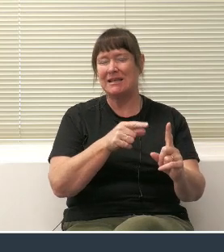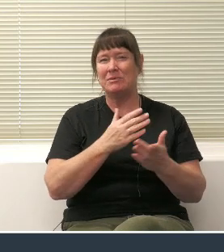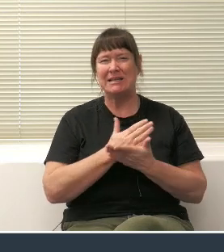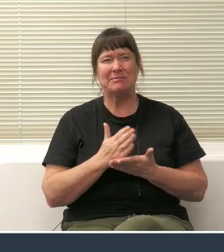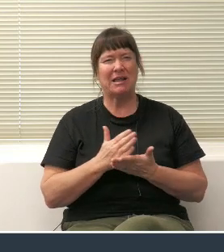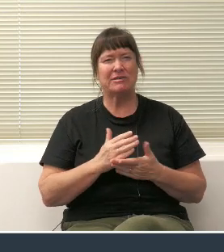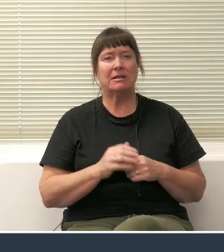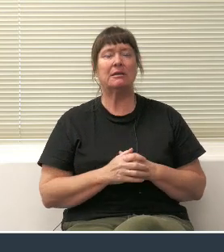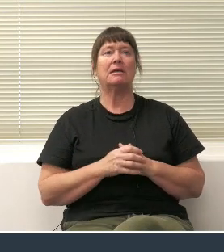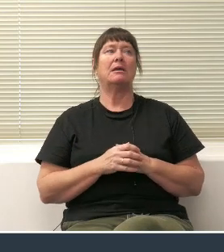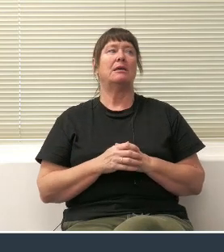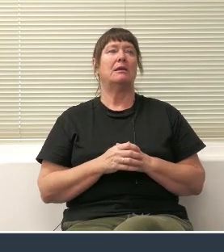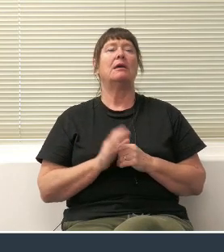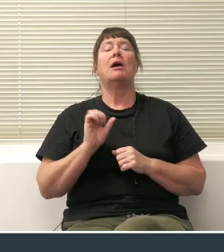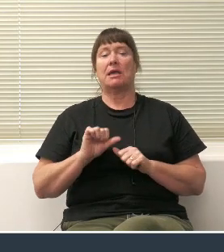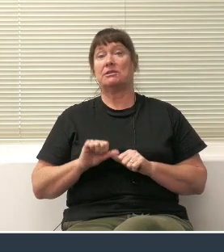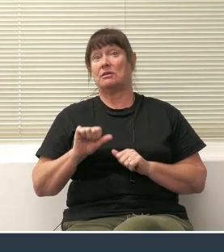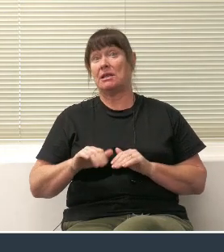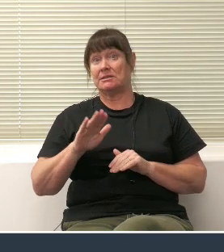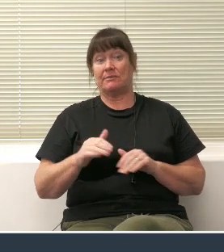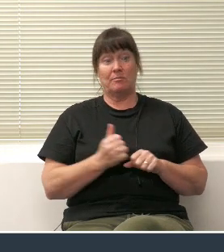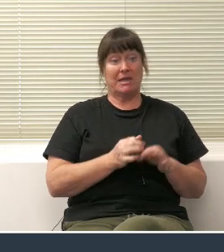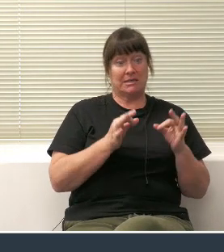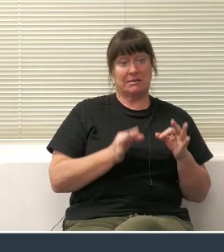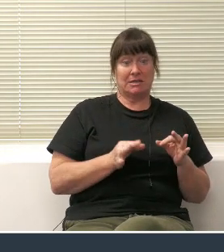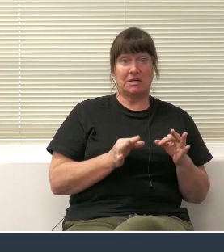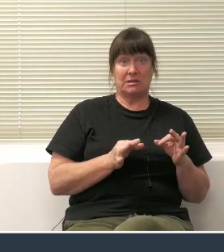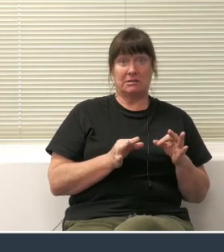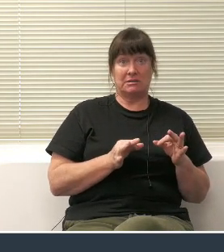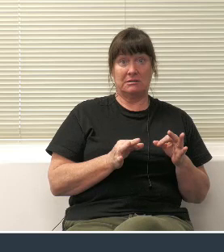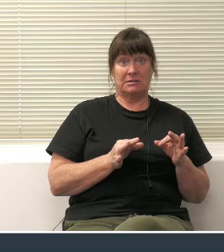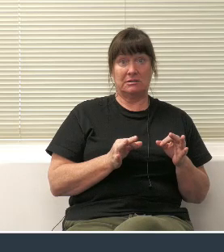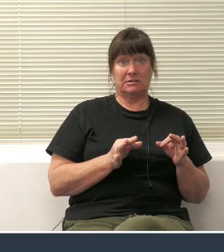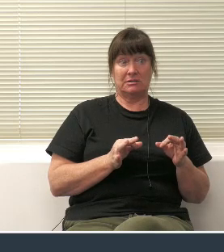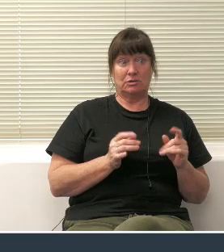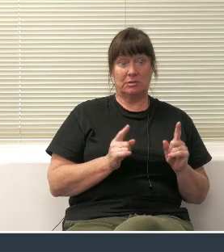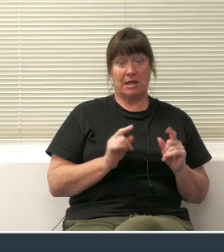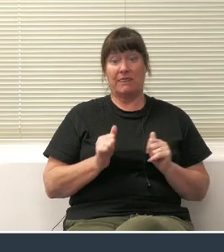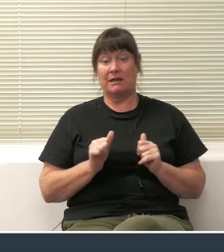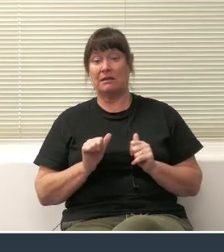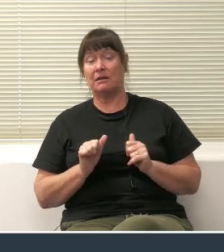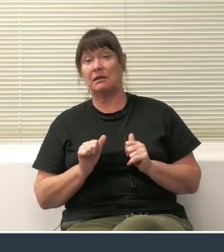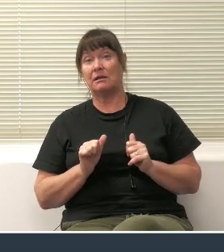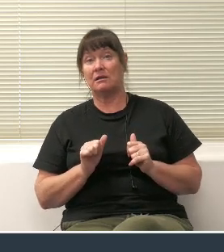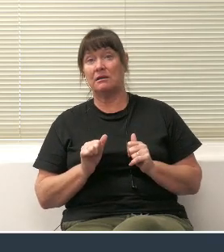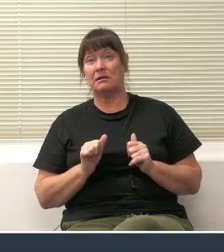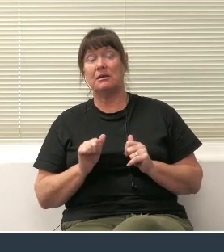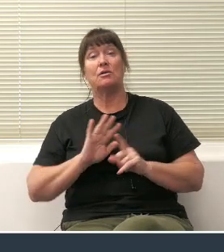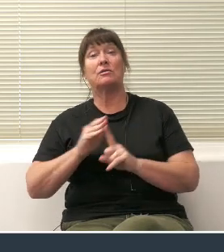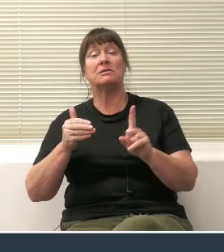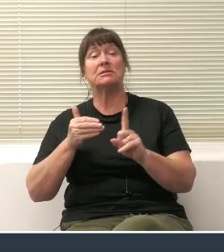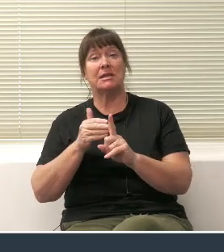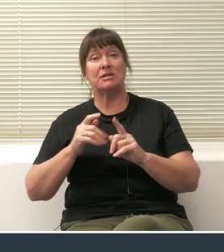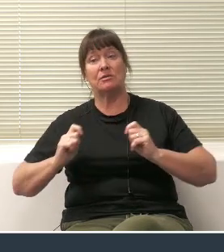Yes, through the chair. So next steps following a decision, whatever the decision is going to be, this will be looked at by our strategy